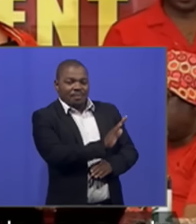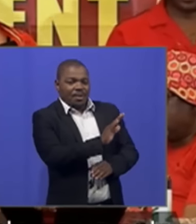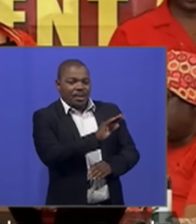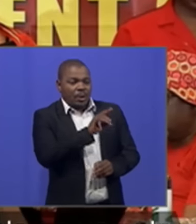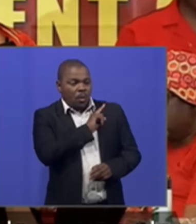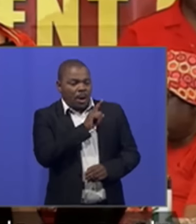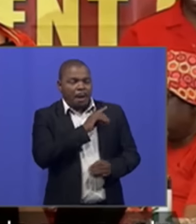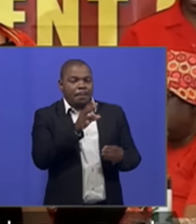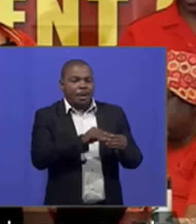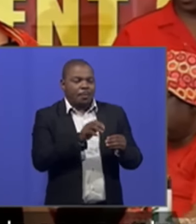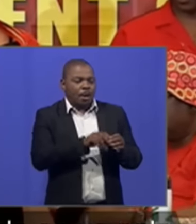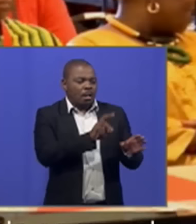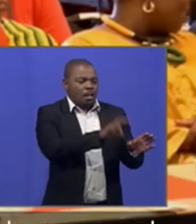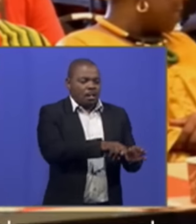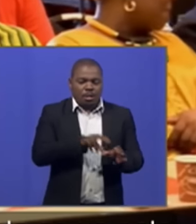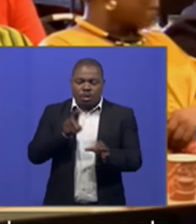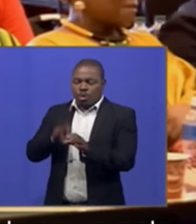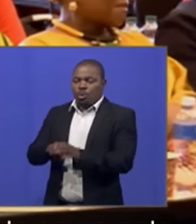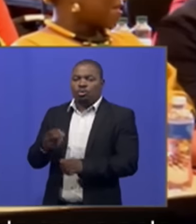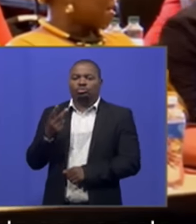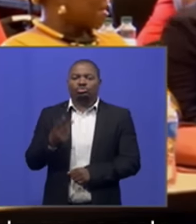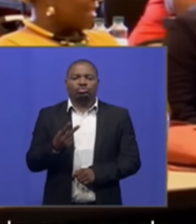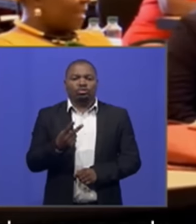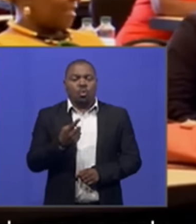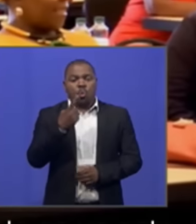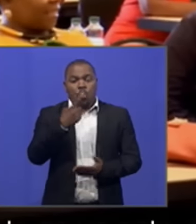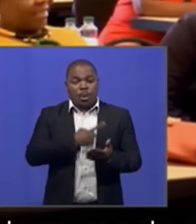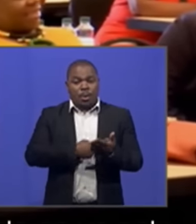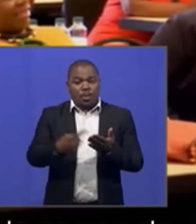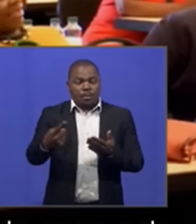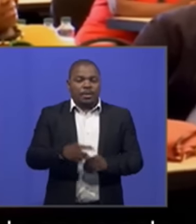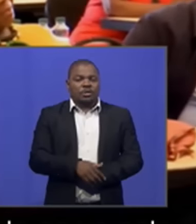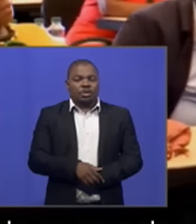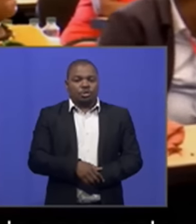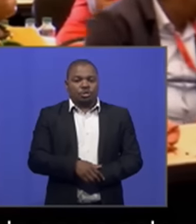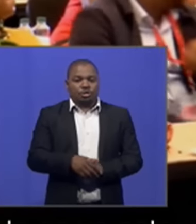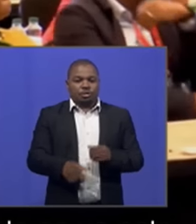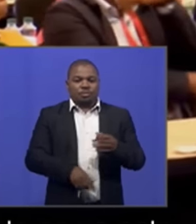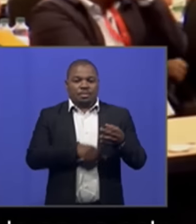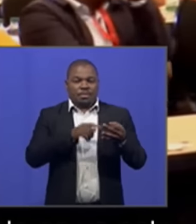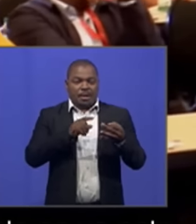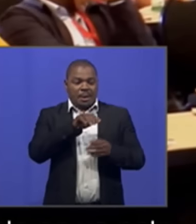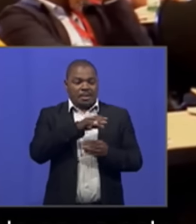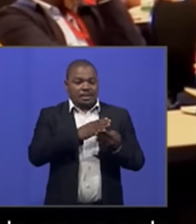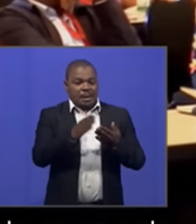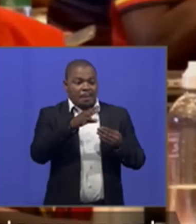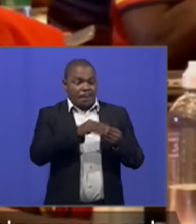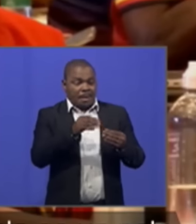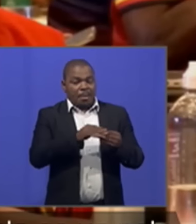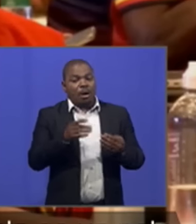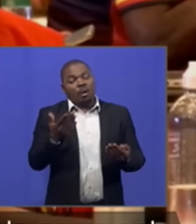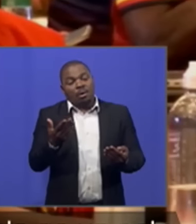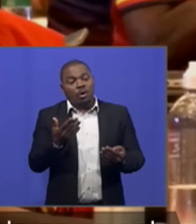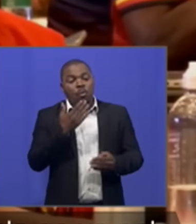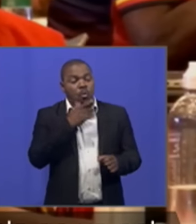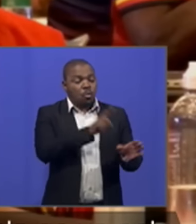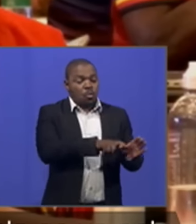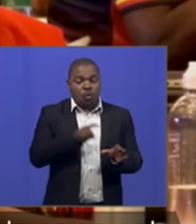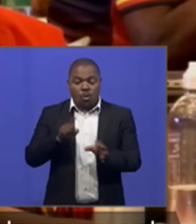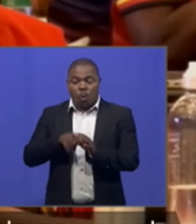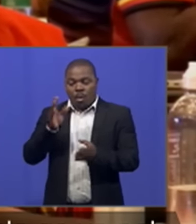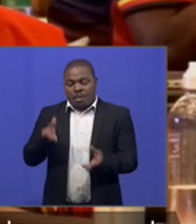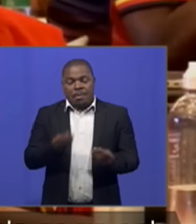gape a sorego bolloko bja ANC. Mo lebakeng la beke maloko a SSCP a wa le go gape ka go ANC a tla hwetša mangwalo a go a